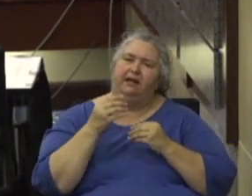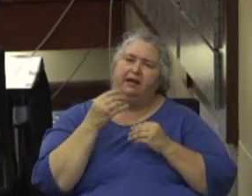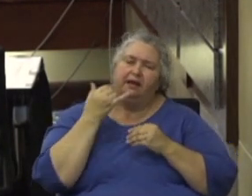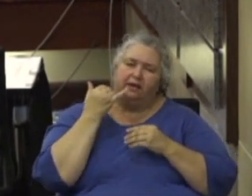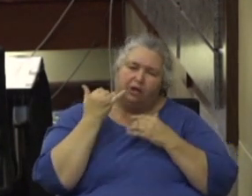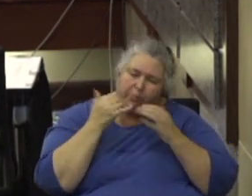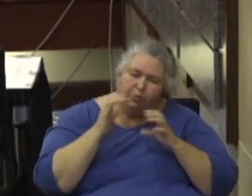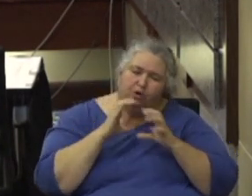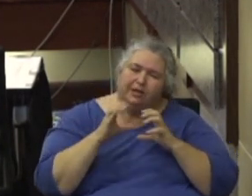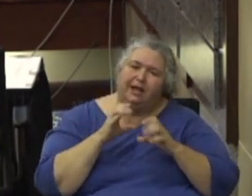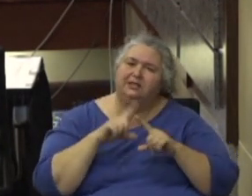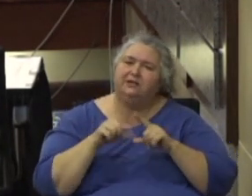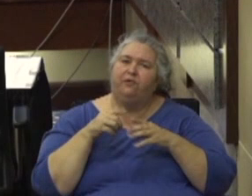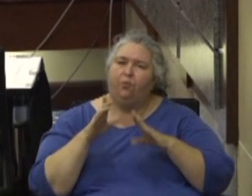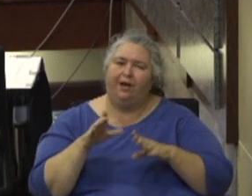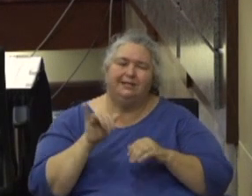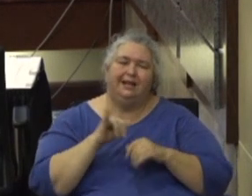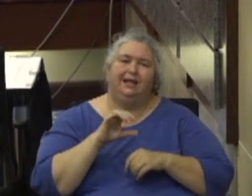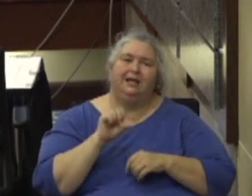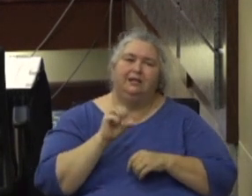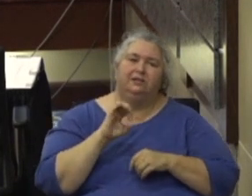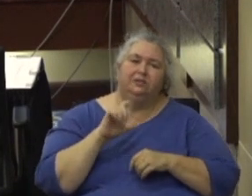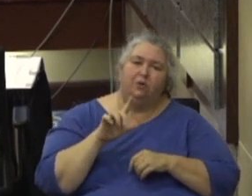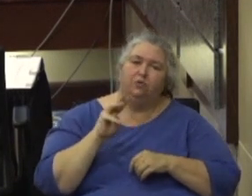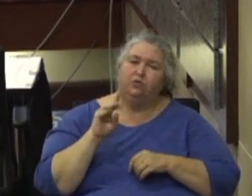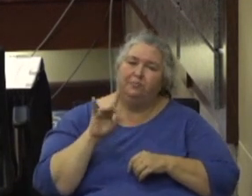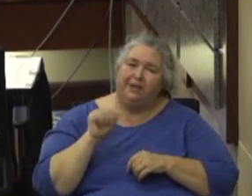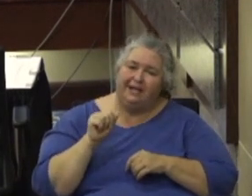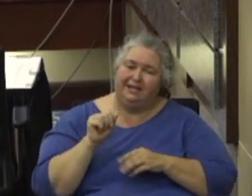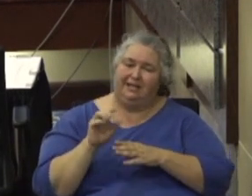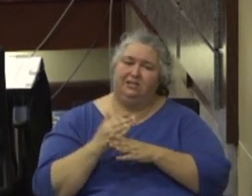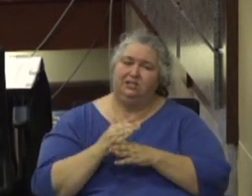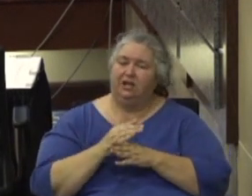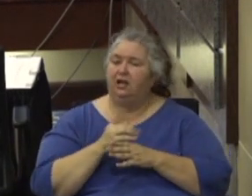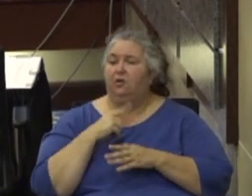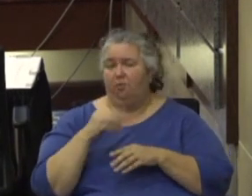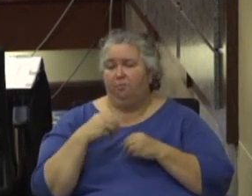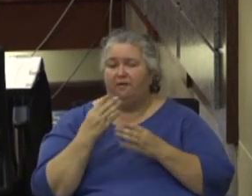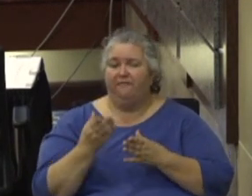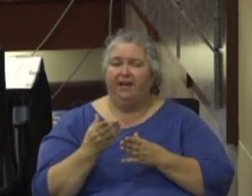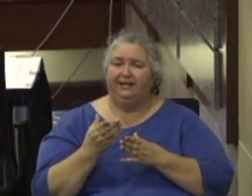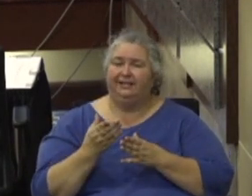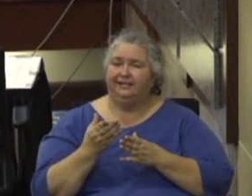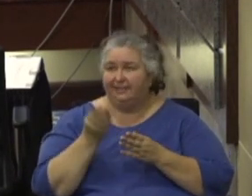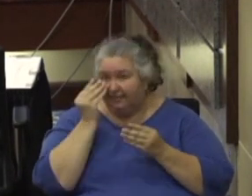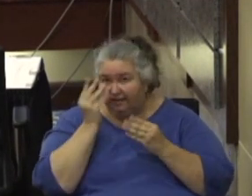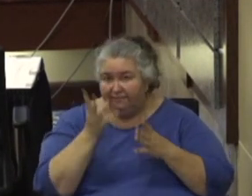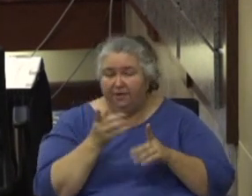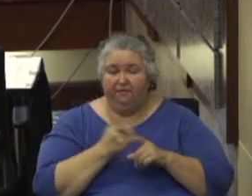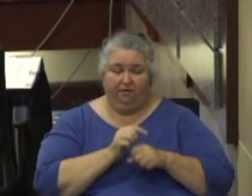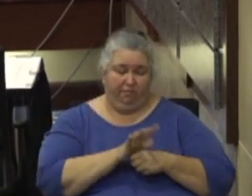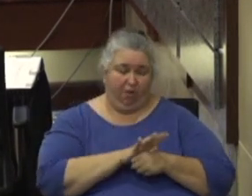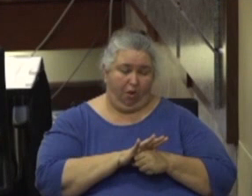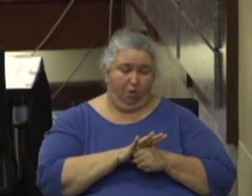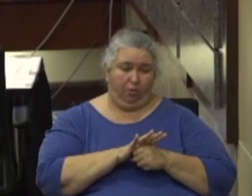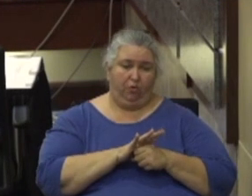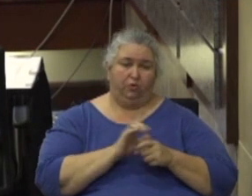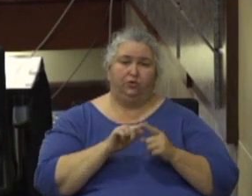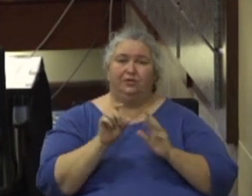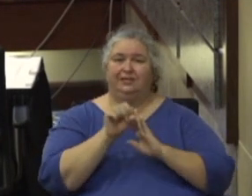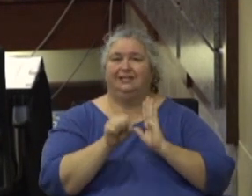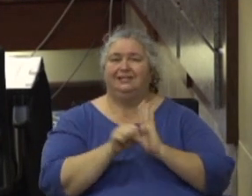and social media have been shared, really providing links to everything from the local orders to the